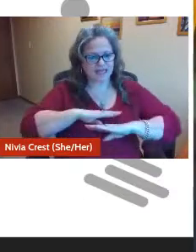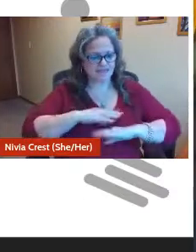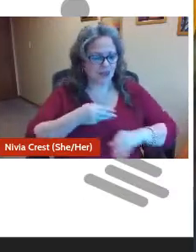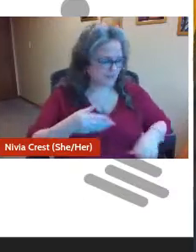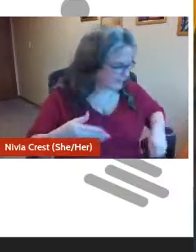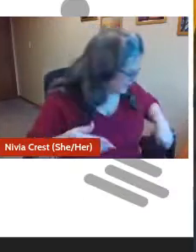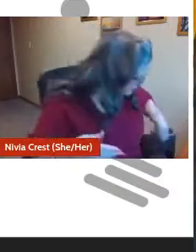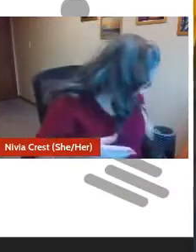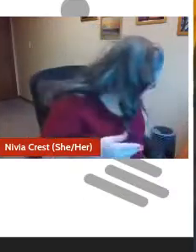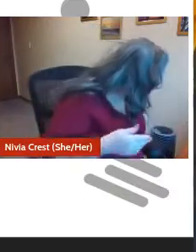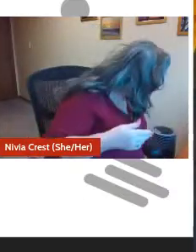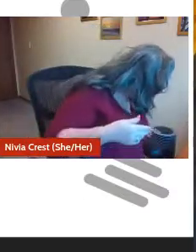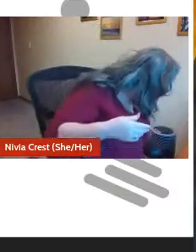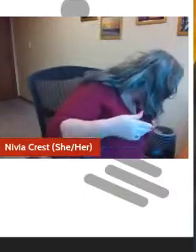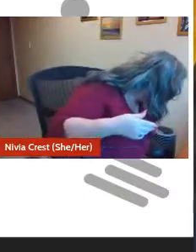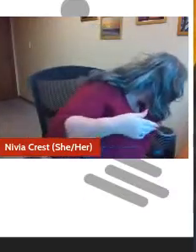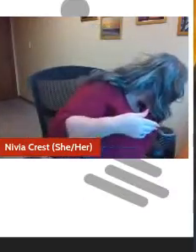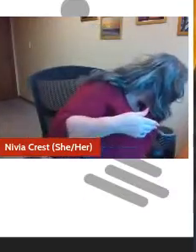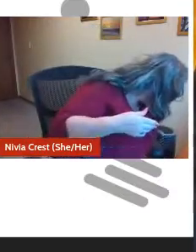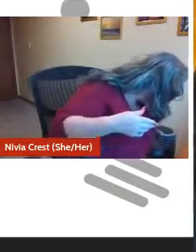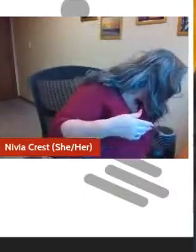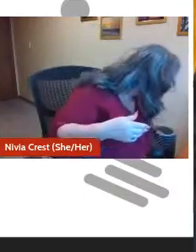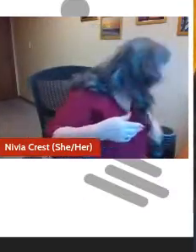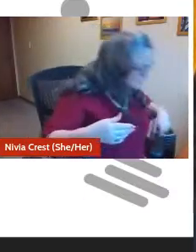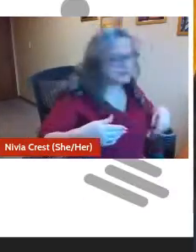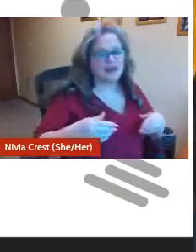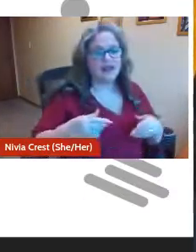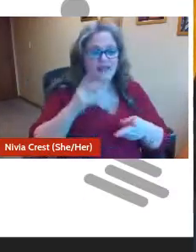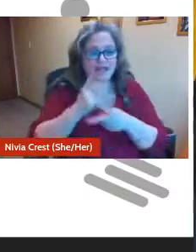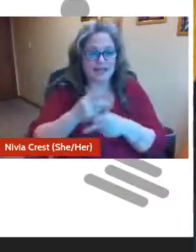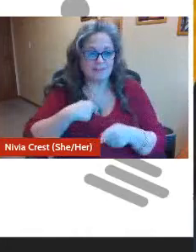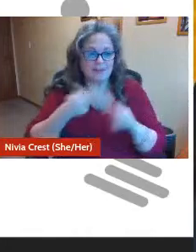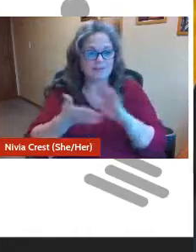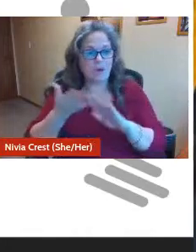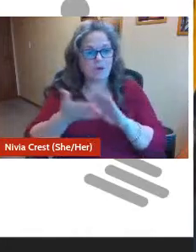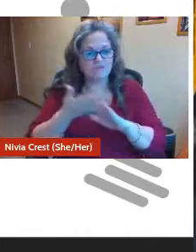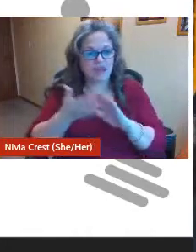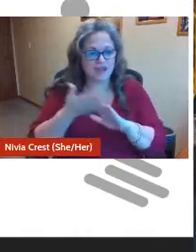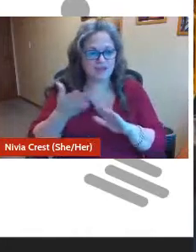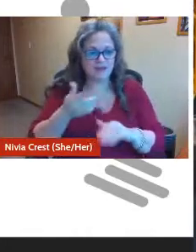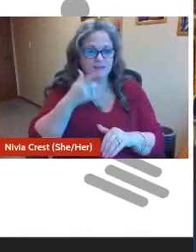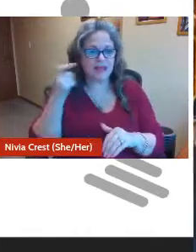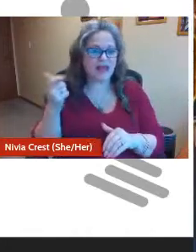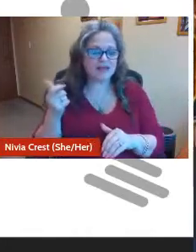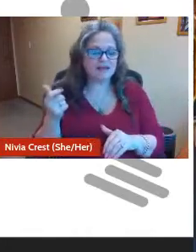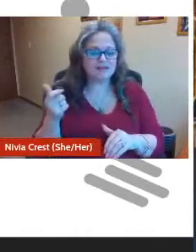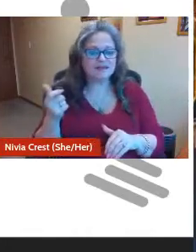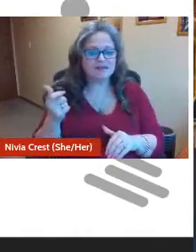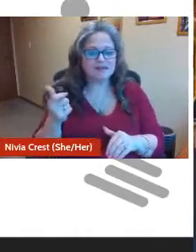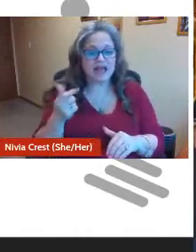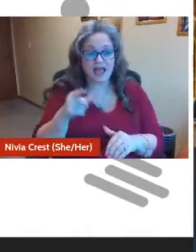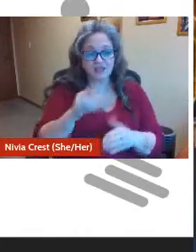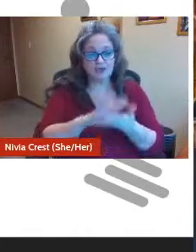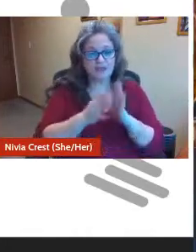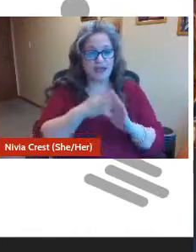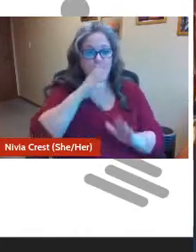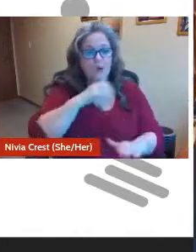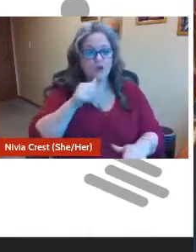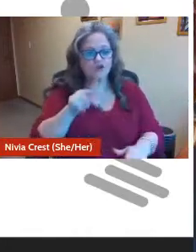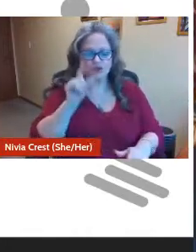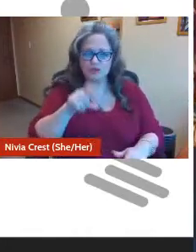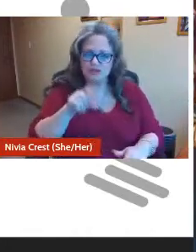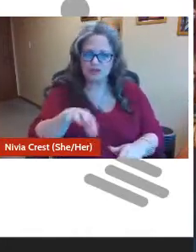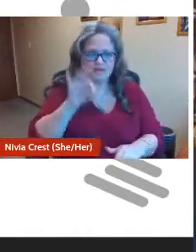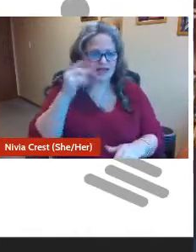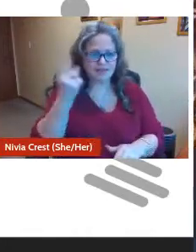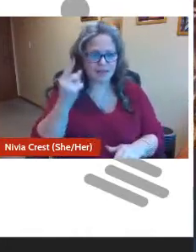things that keep you motivated. You know, because as you get older, you got to find something to